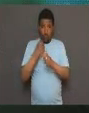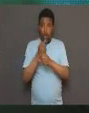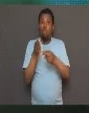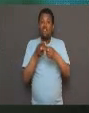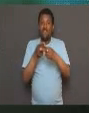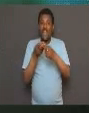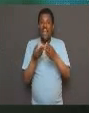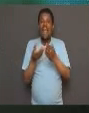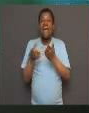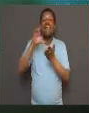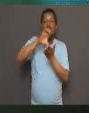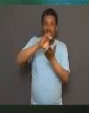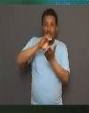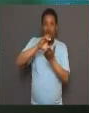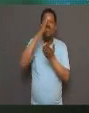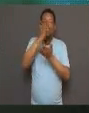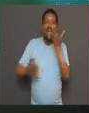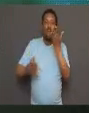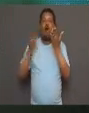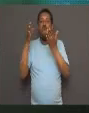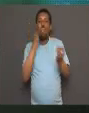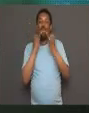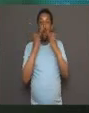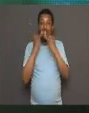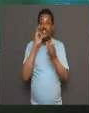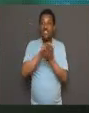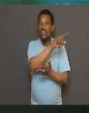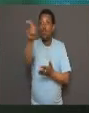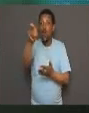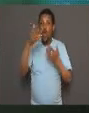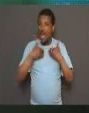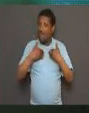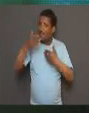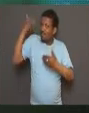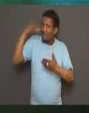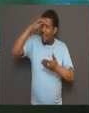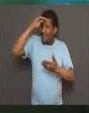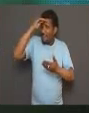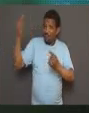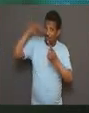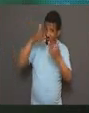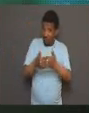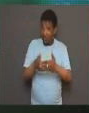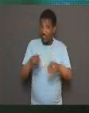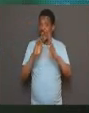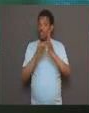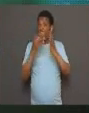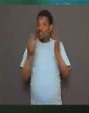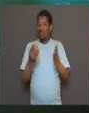brief review of some of the information that you have learned so far in this unit.